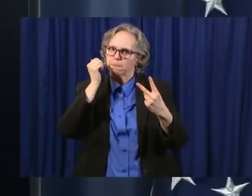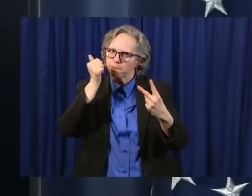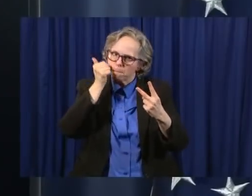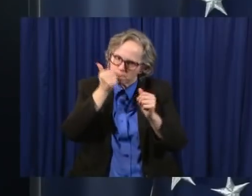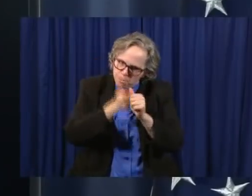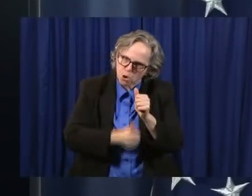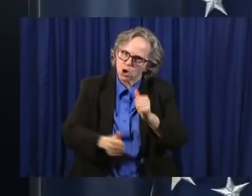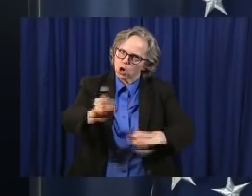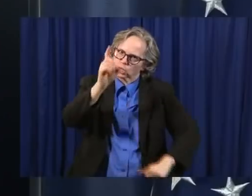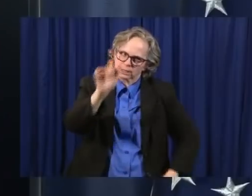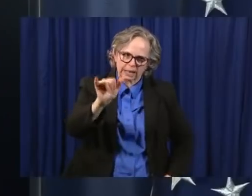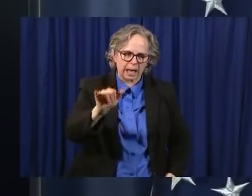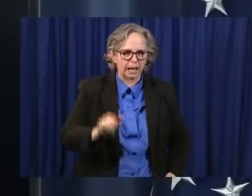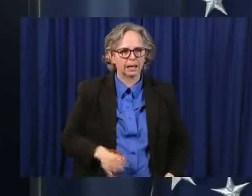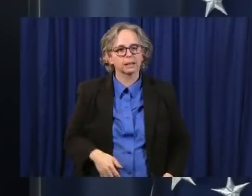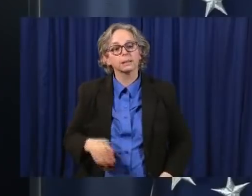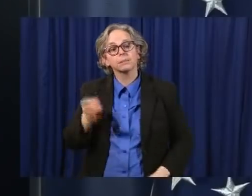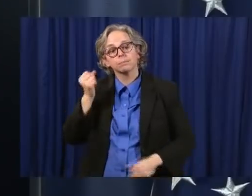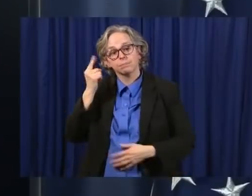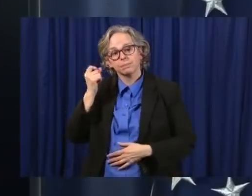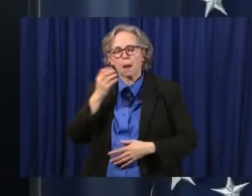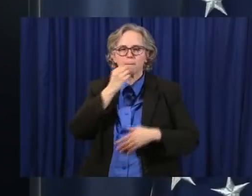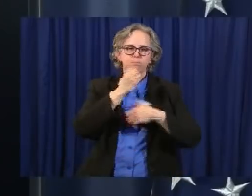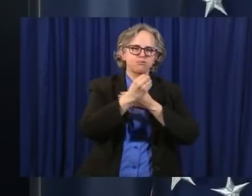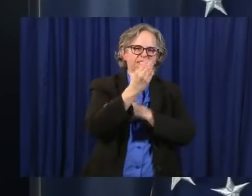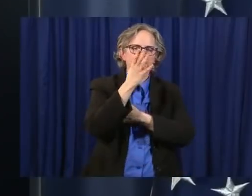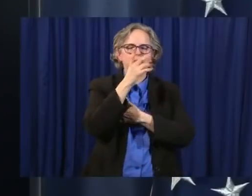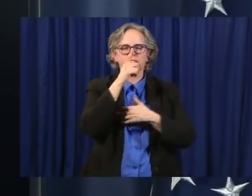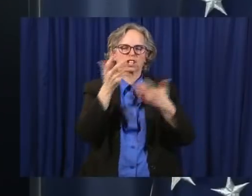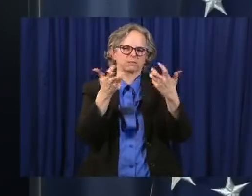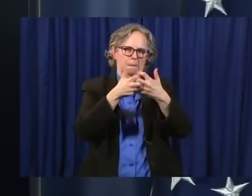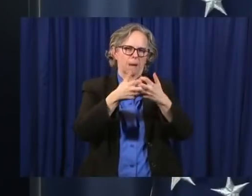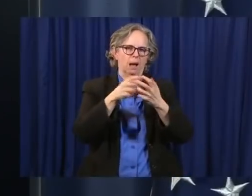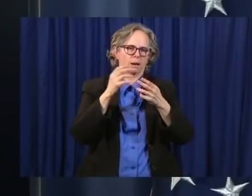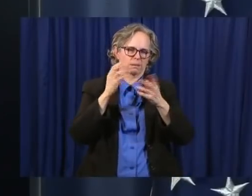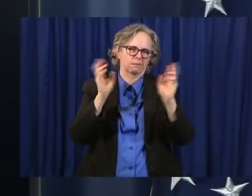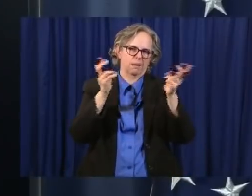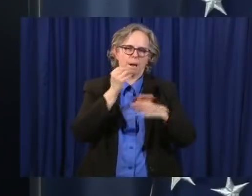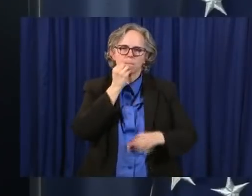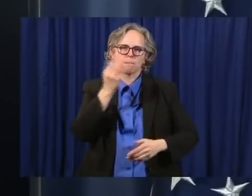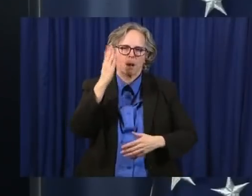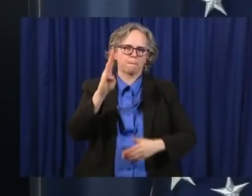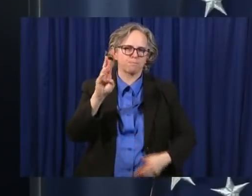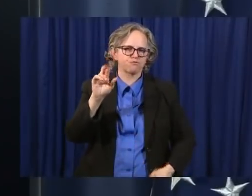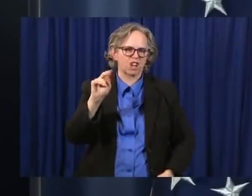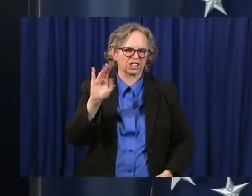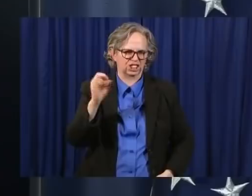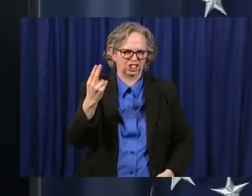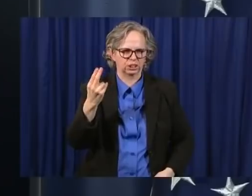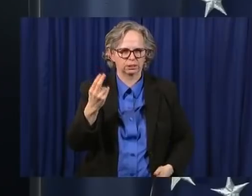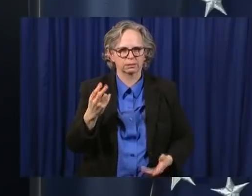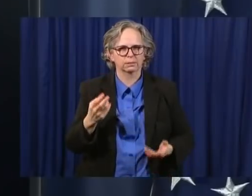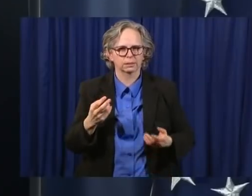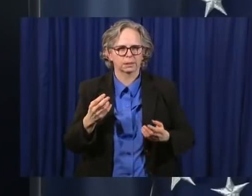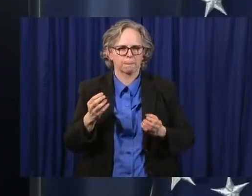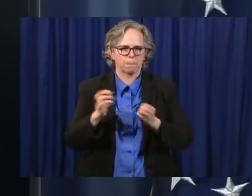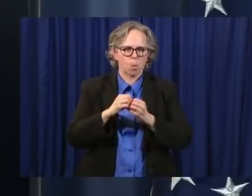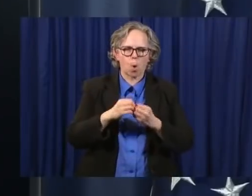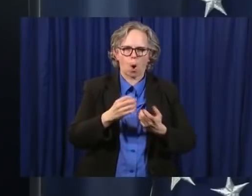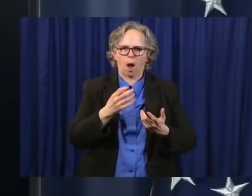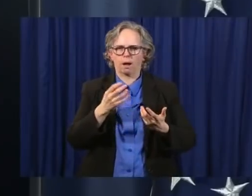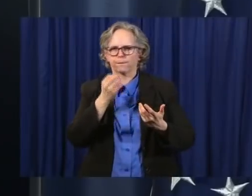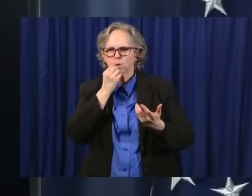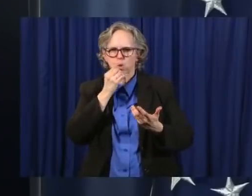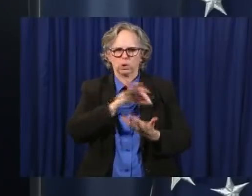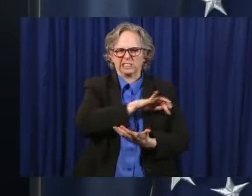put breakfast and lunch together and are serving slightly more calories than we were before. People are allowed to take food back to their